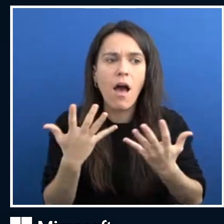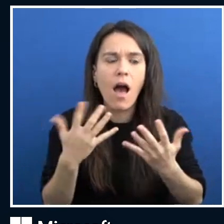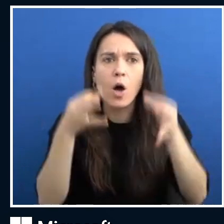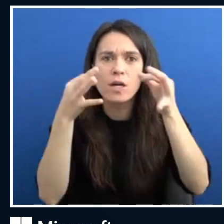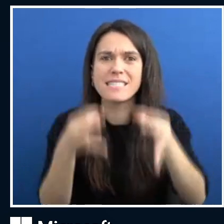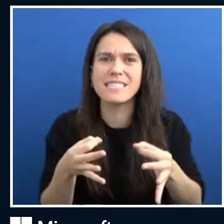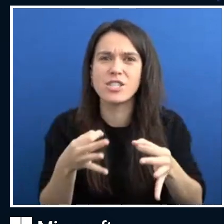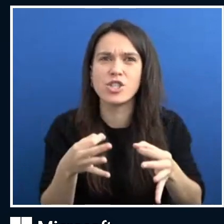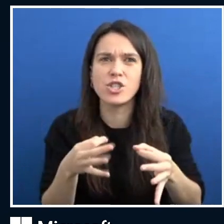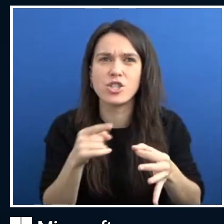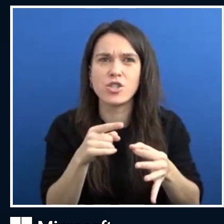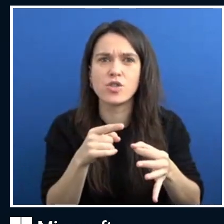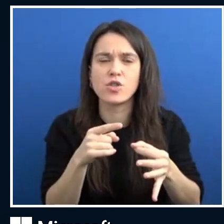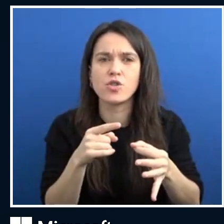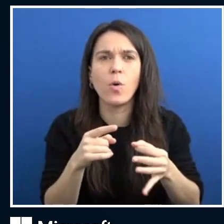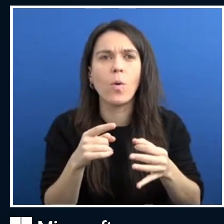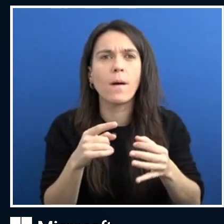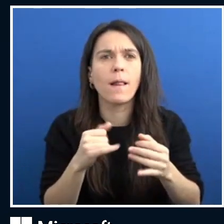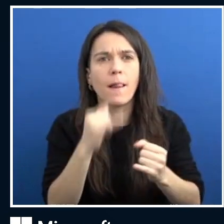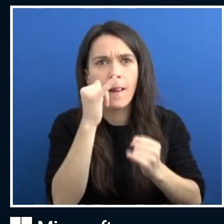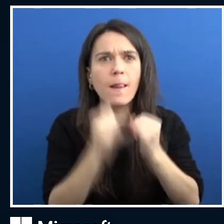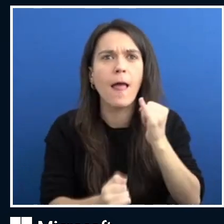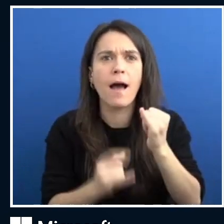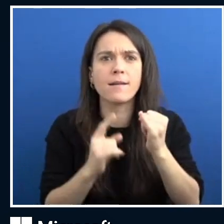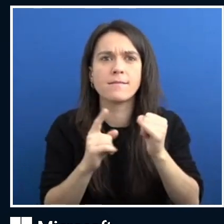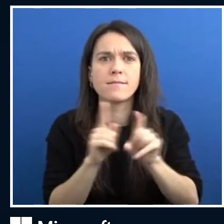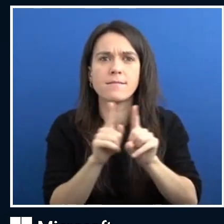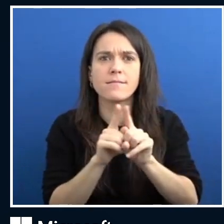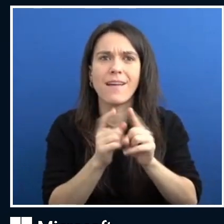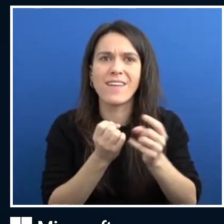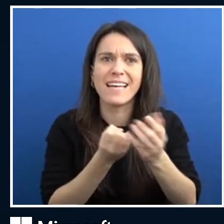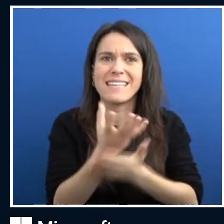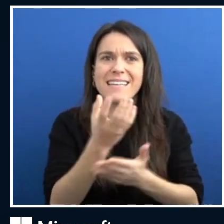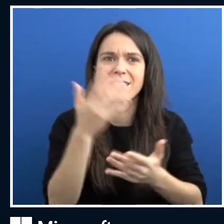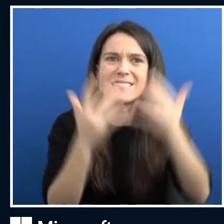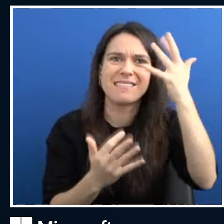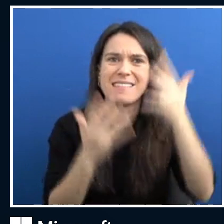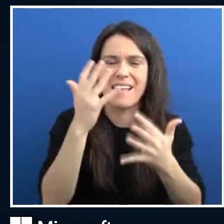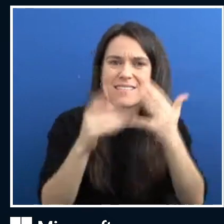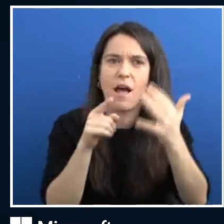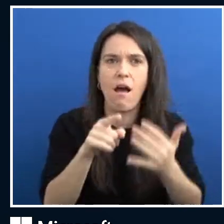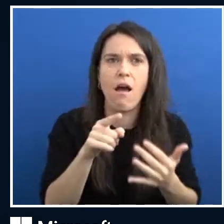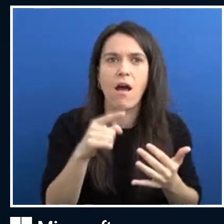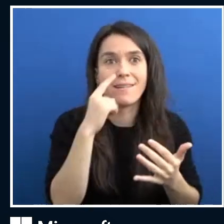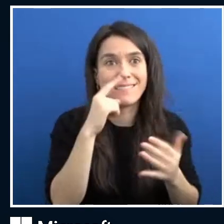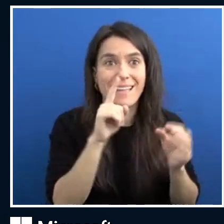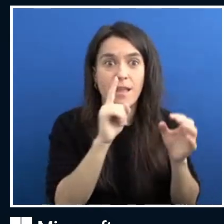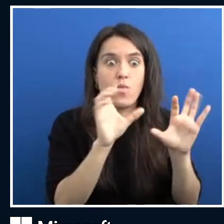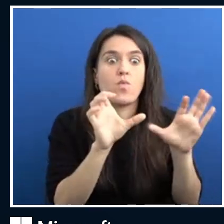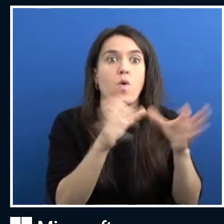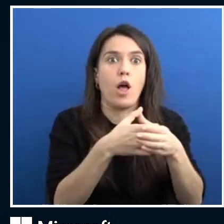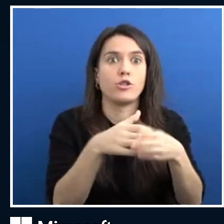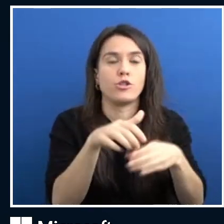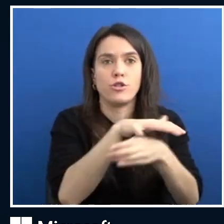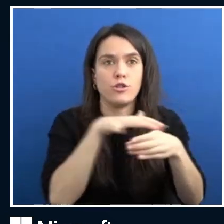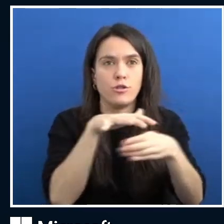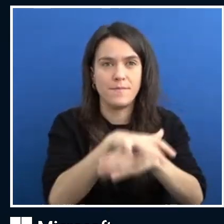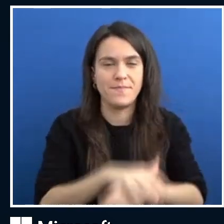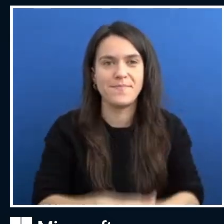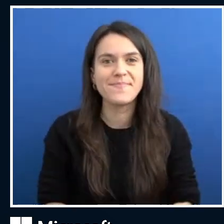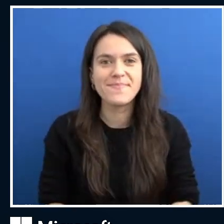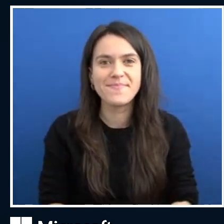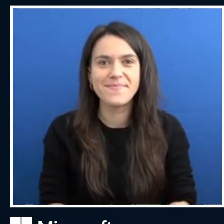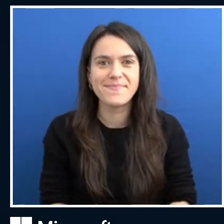get a specific class. Like your data point is put into one class. That's the whole point of using a decision tree. So what you do is